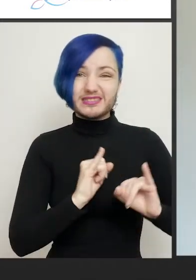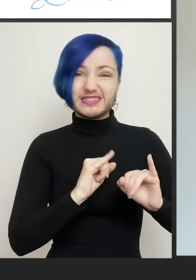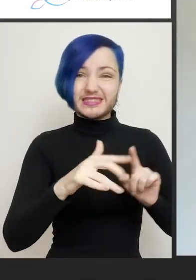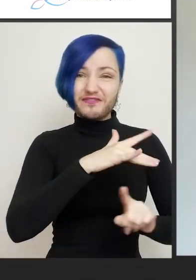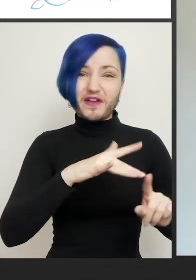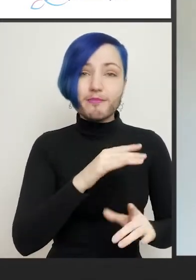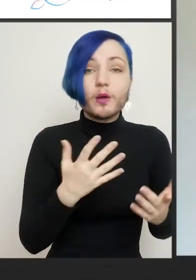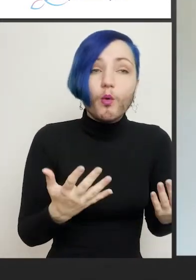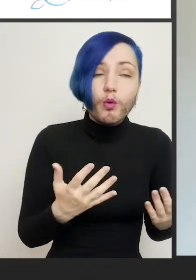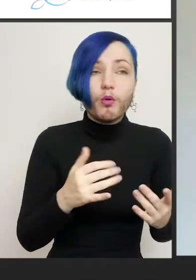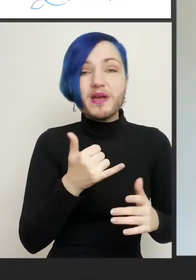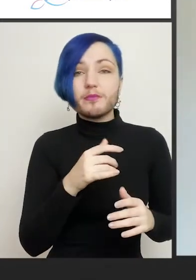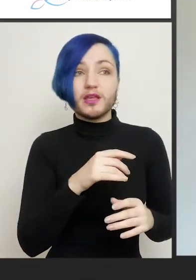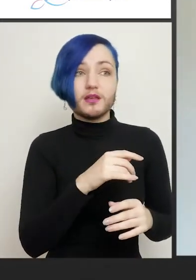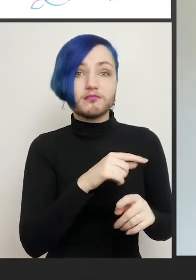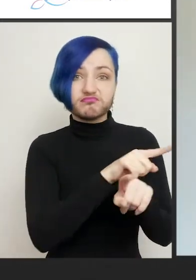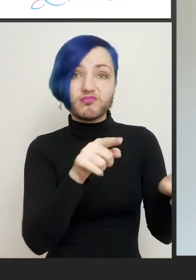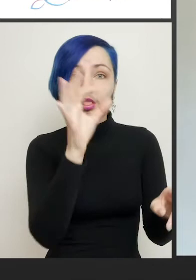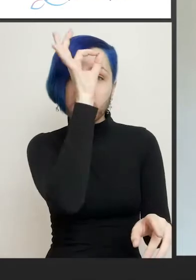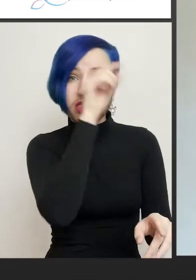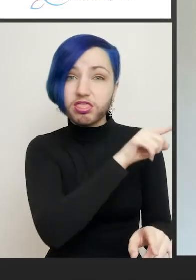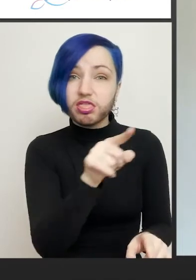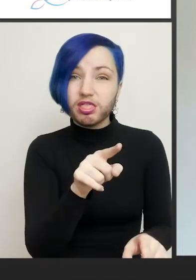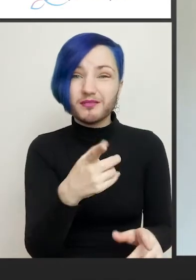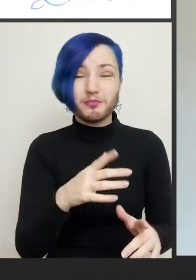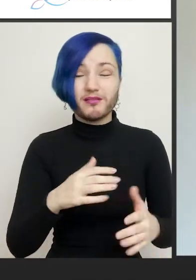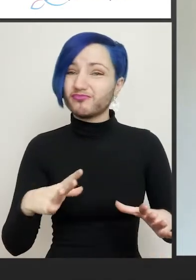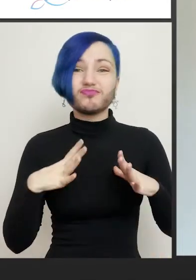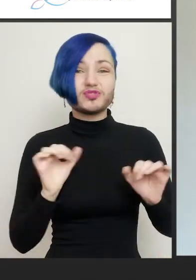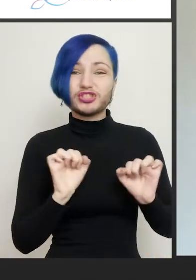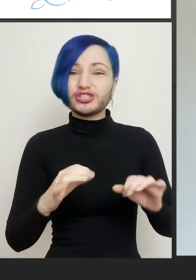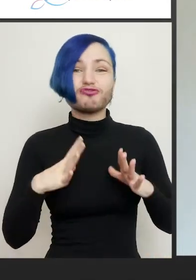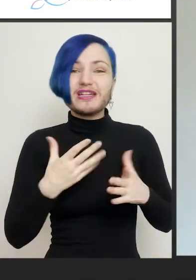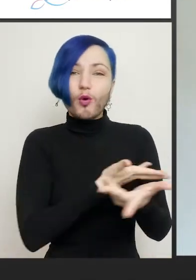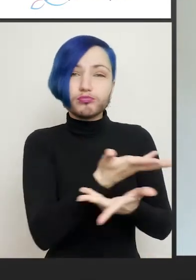environment, or at least an environment where no one knows and they don't really want to have that conversation yet. And that can